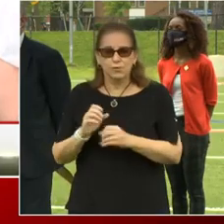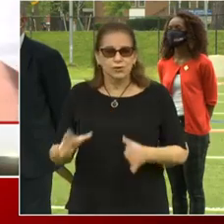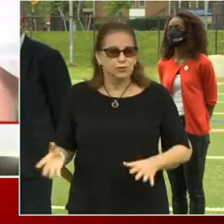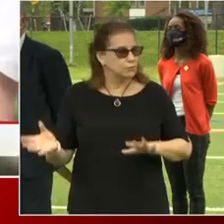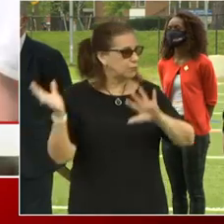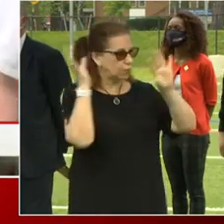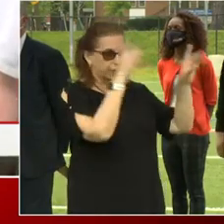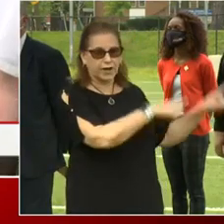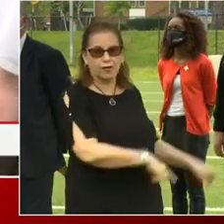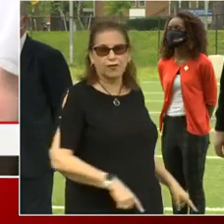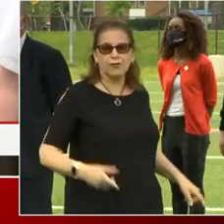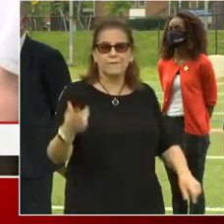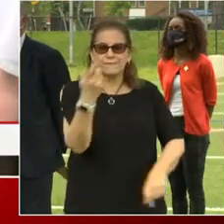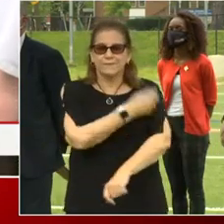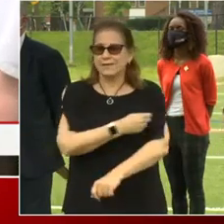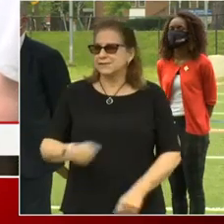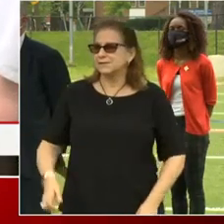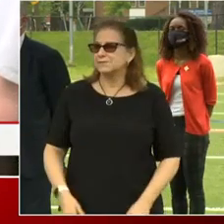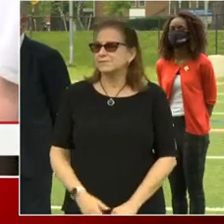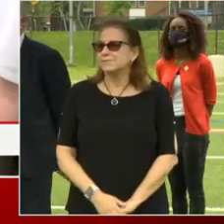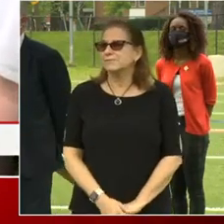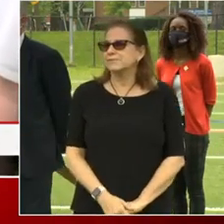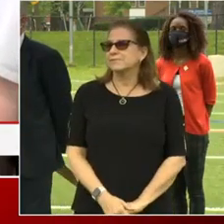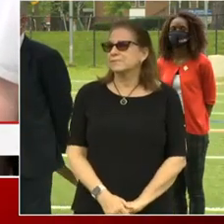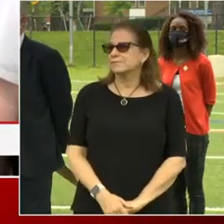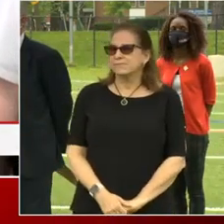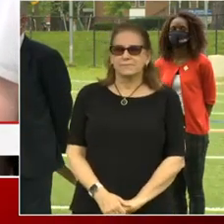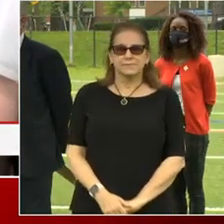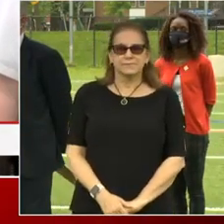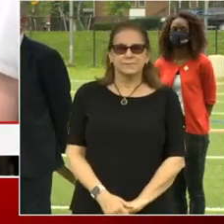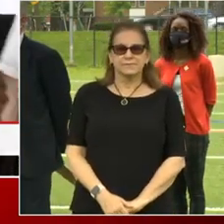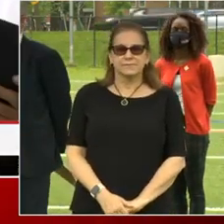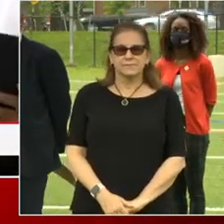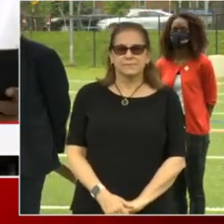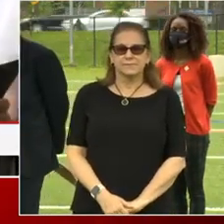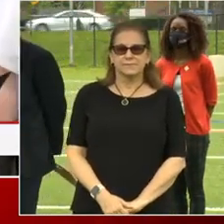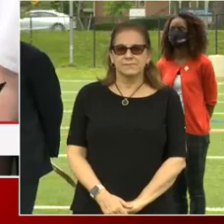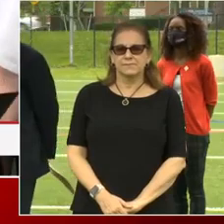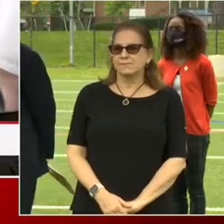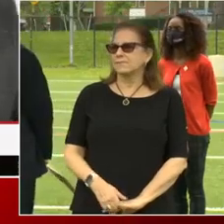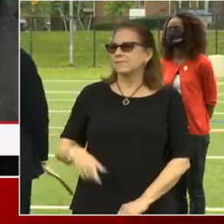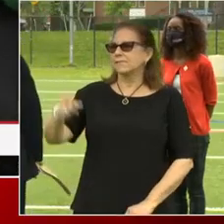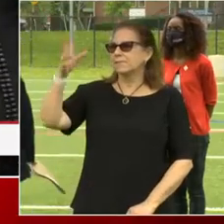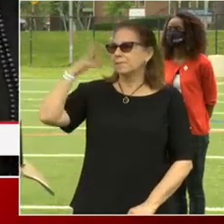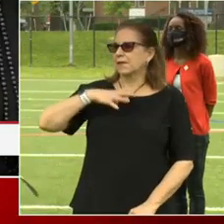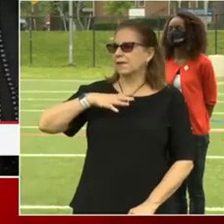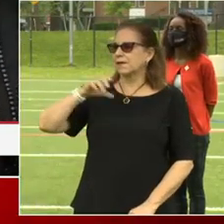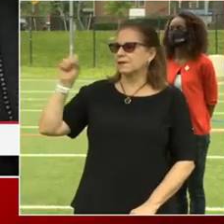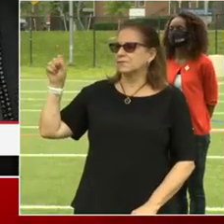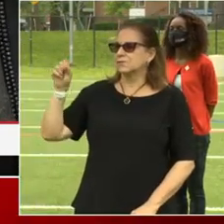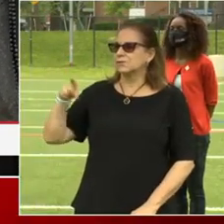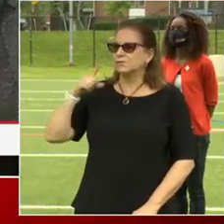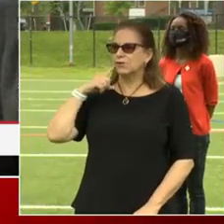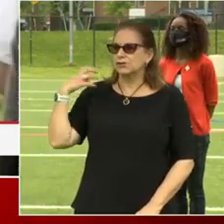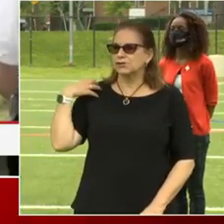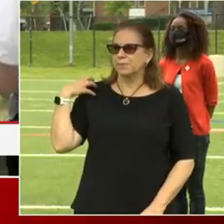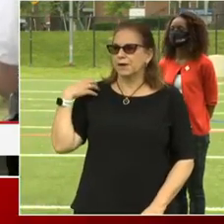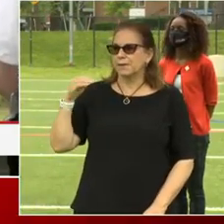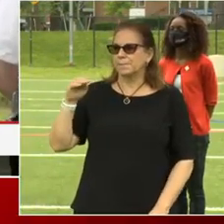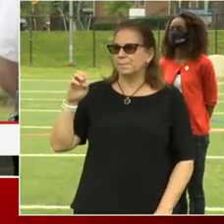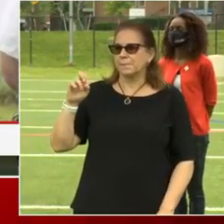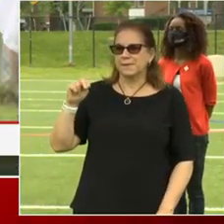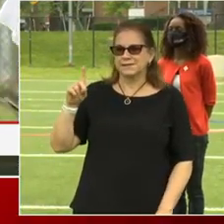You bet. Yes, ma'am. For Chairman Mendelson, I have one more question for you if you're up for it. The